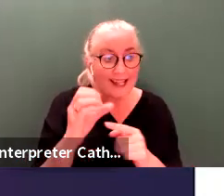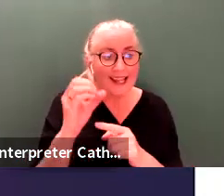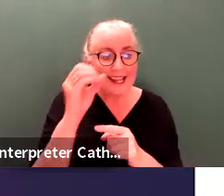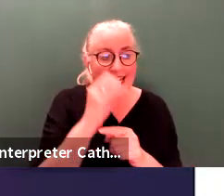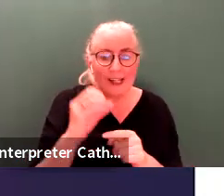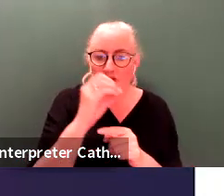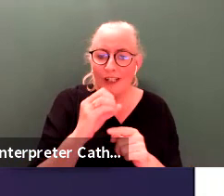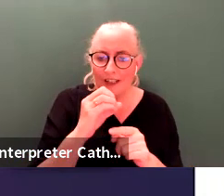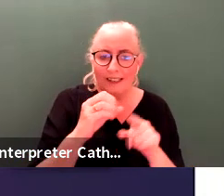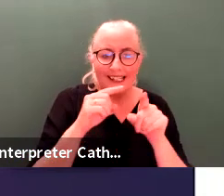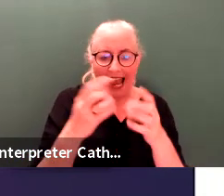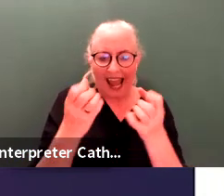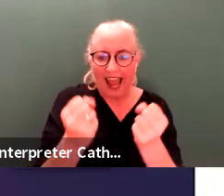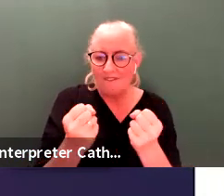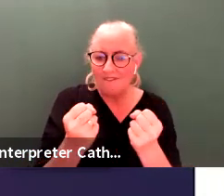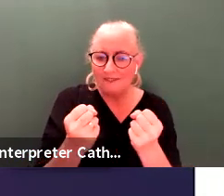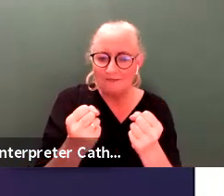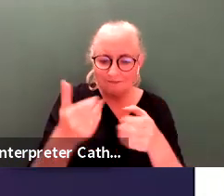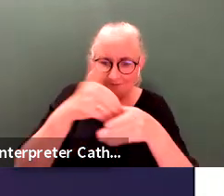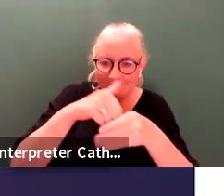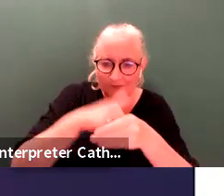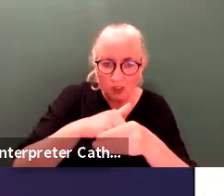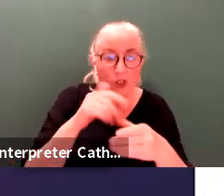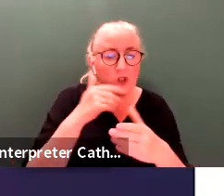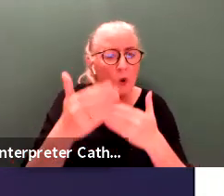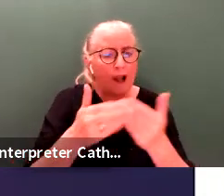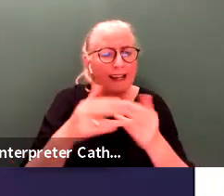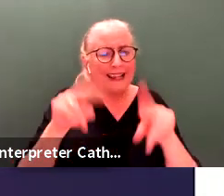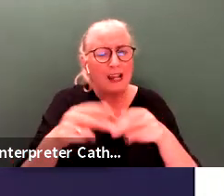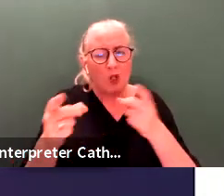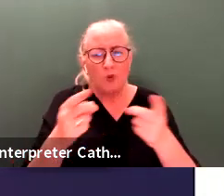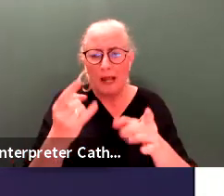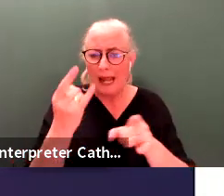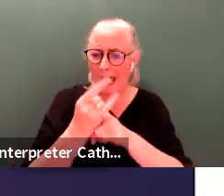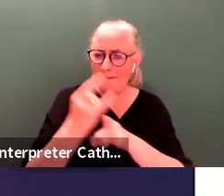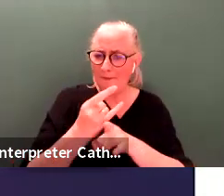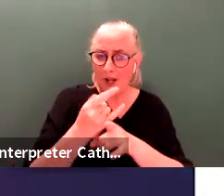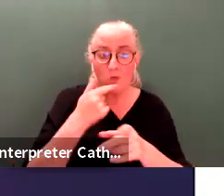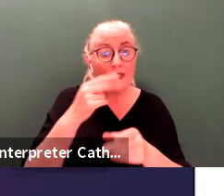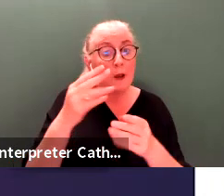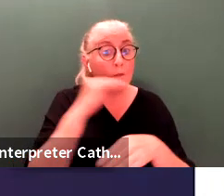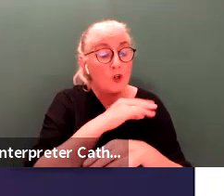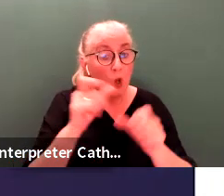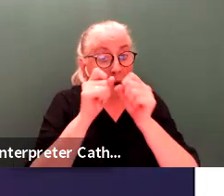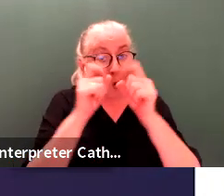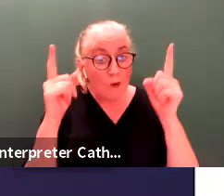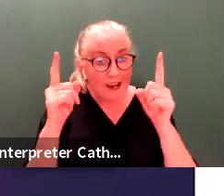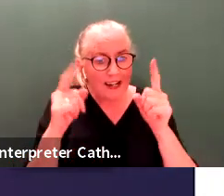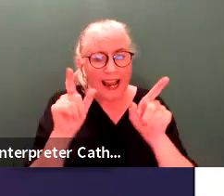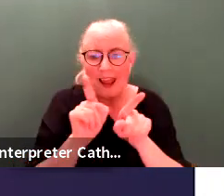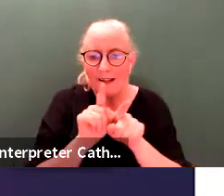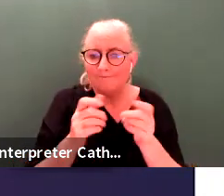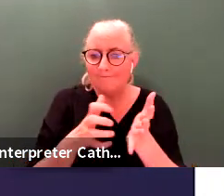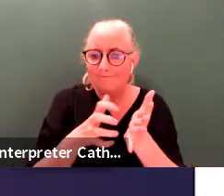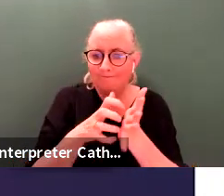anabolic hormone. So what can we do to help? I think it's important to be aware that those niggly